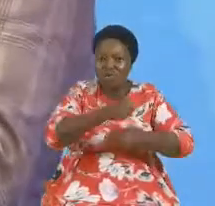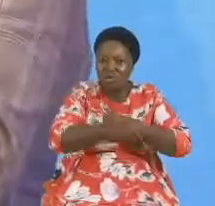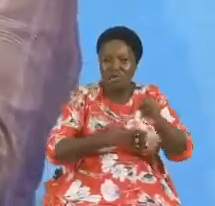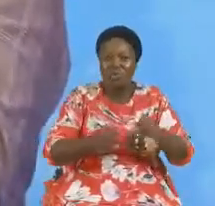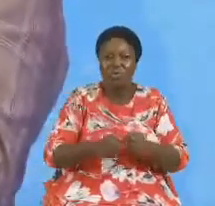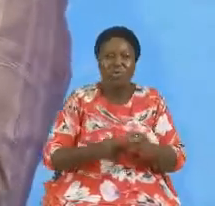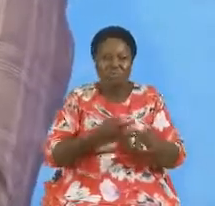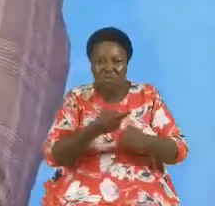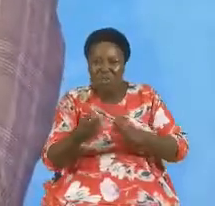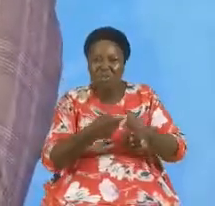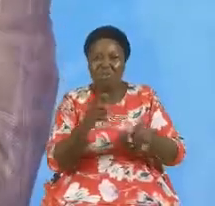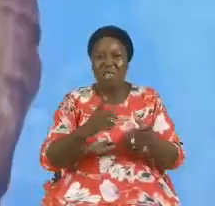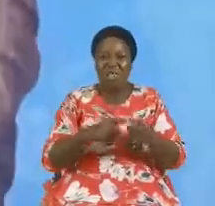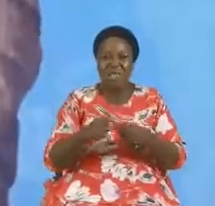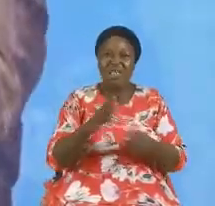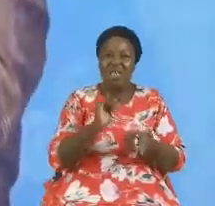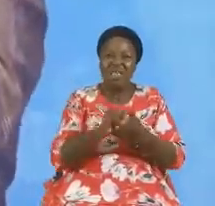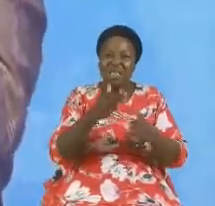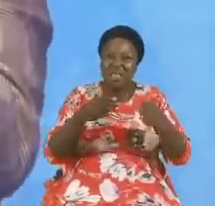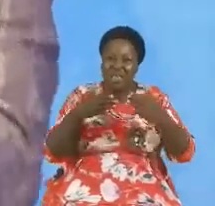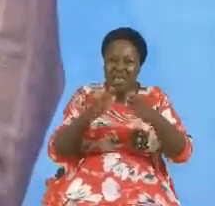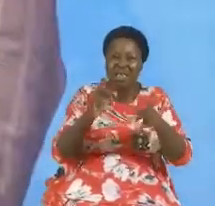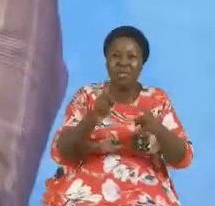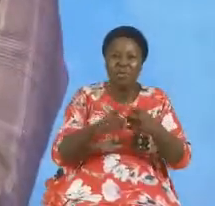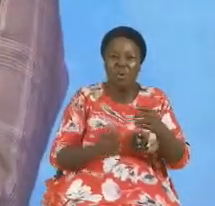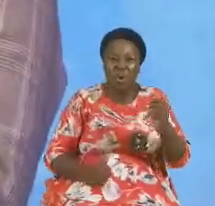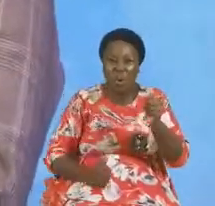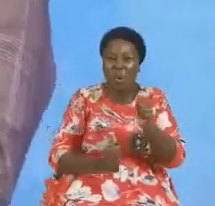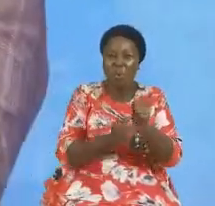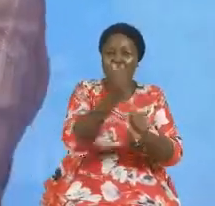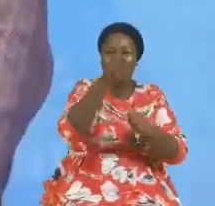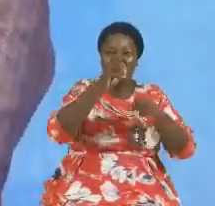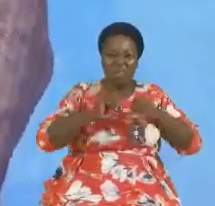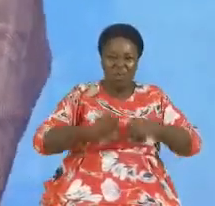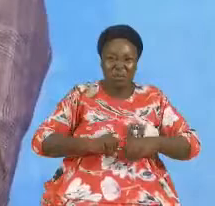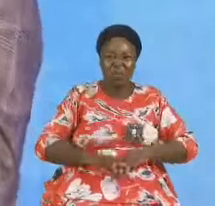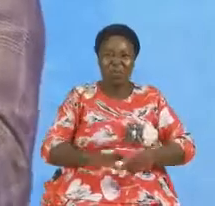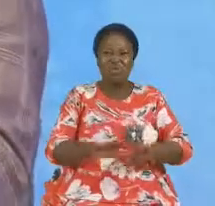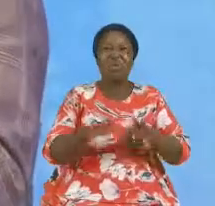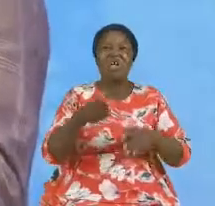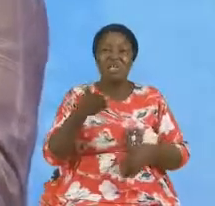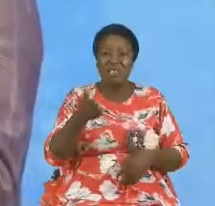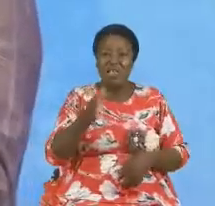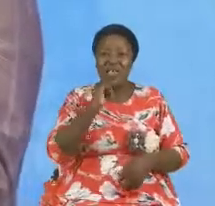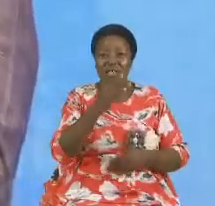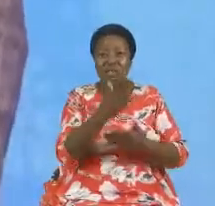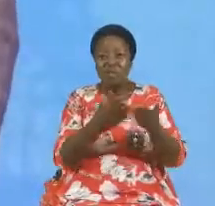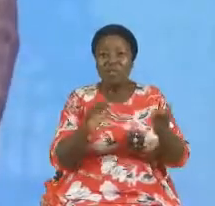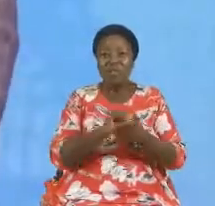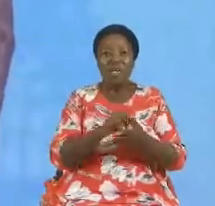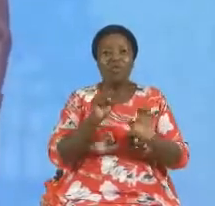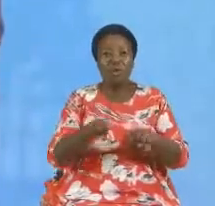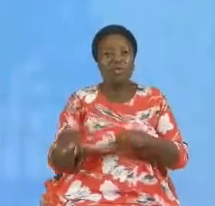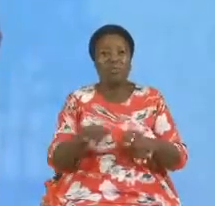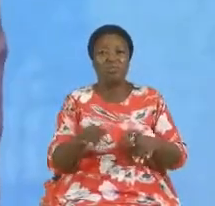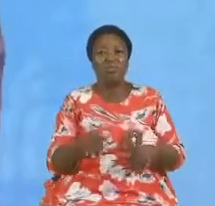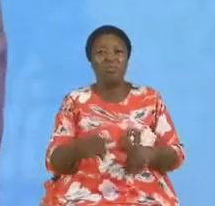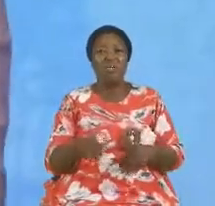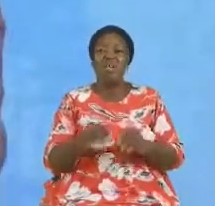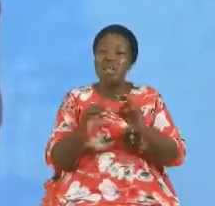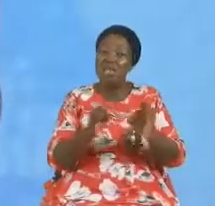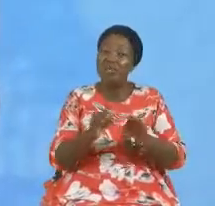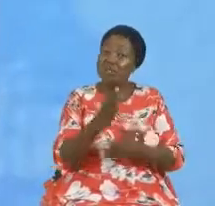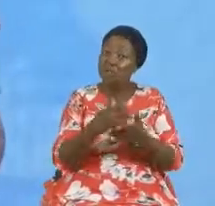If you are born again, you are a child of God, and you are suffering persecution, and it's leading to almost